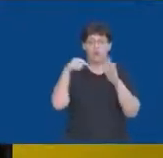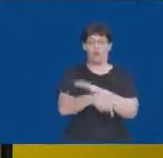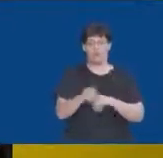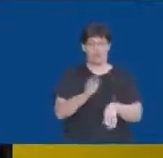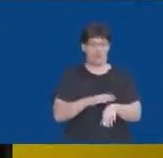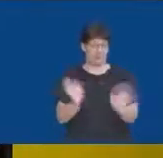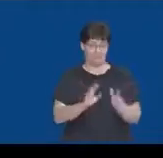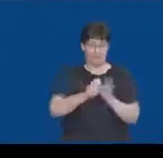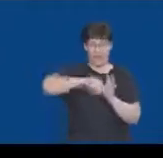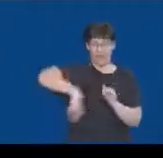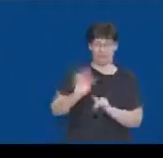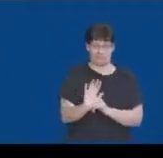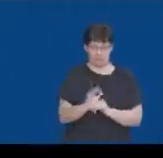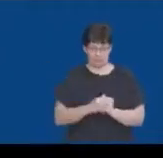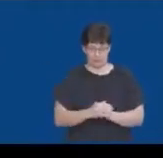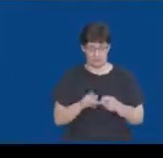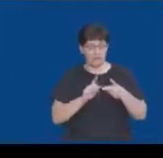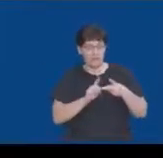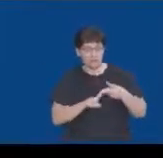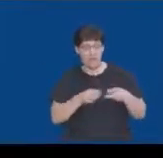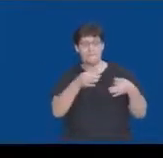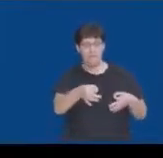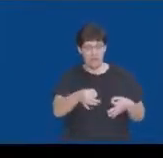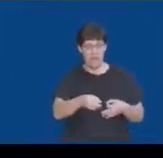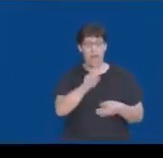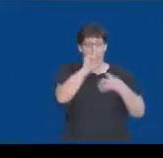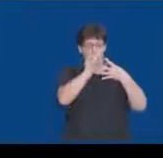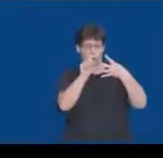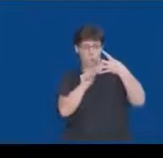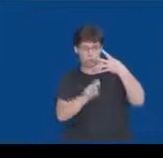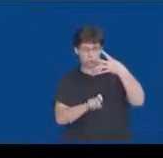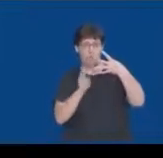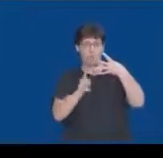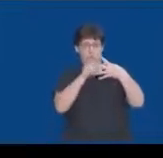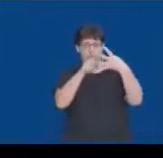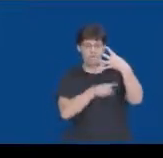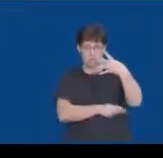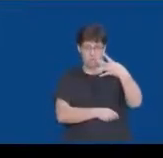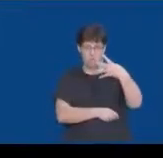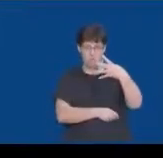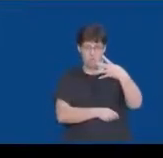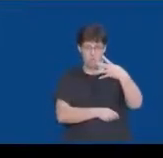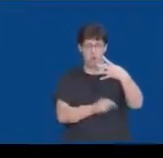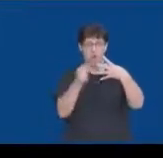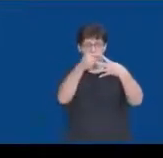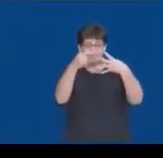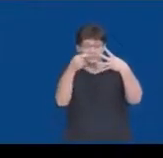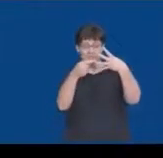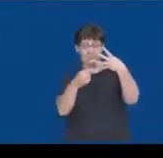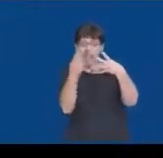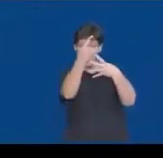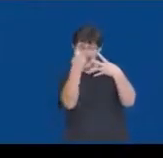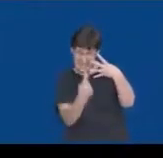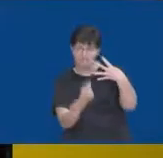out. The paper usually consists of 4 questions. You need to answer every single one of